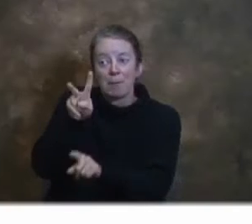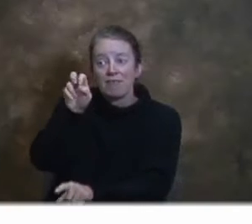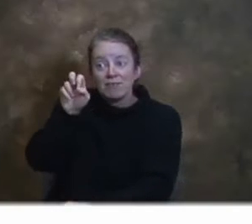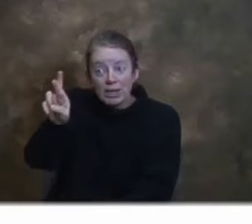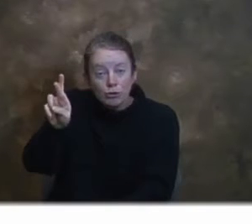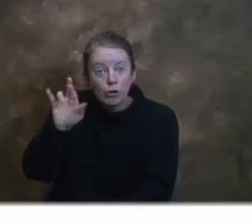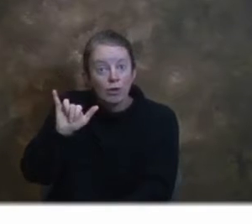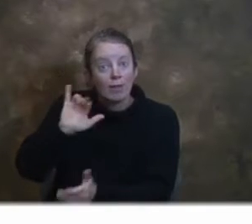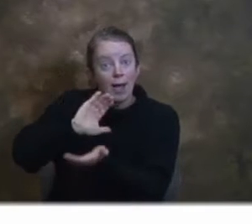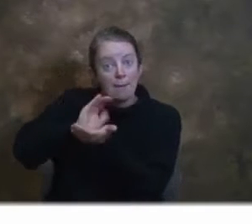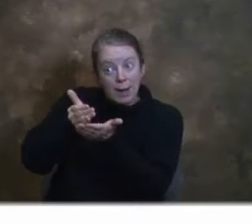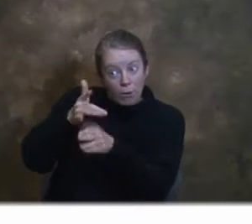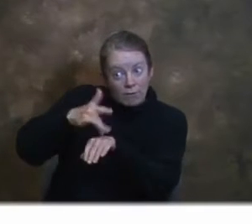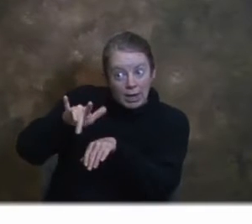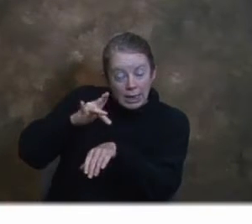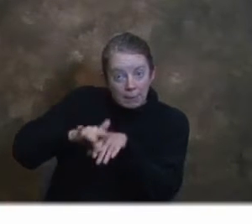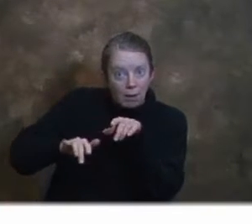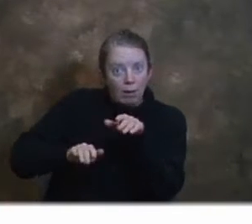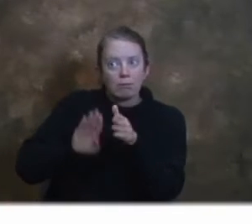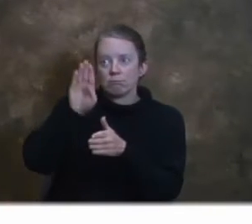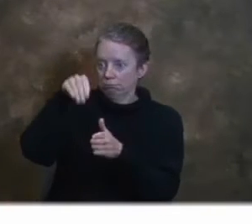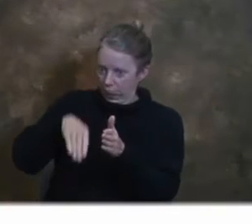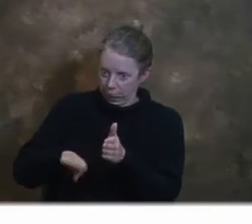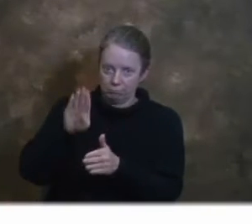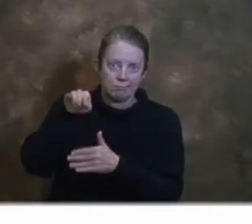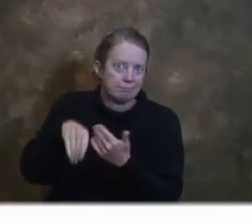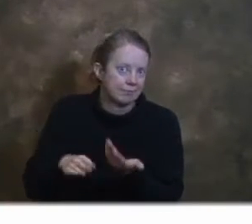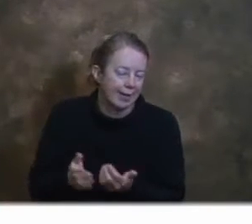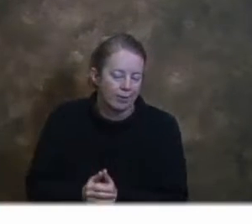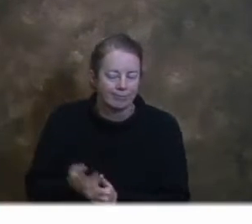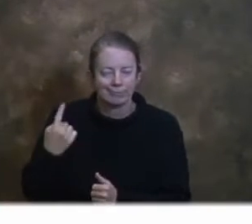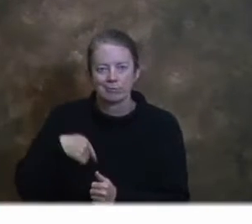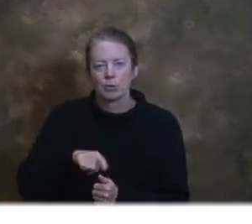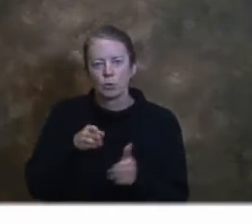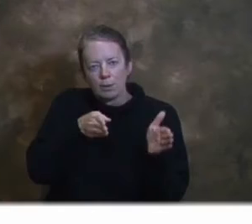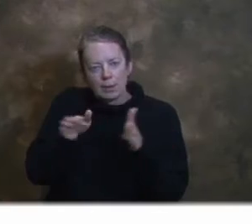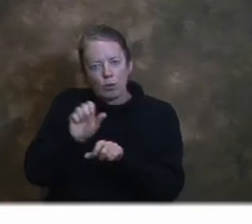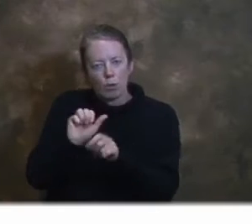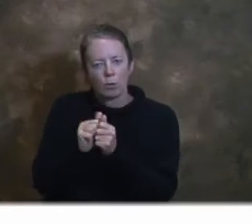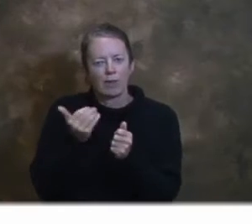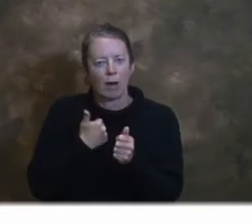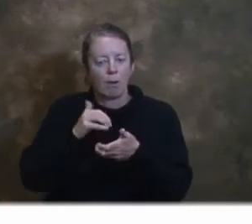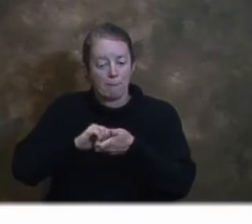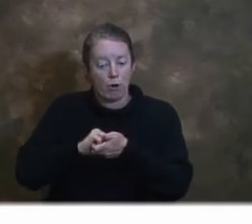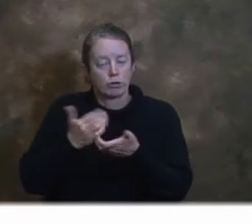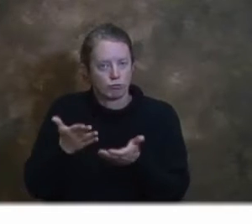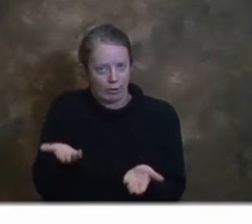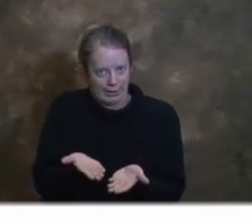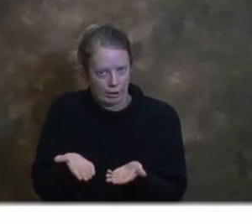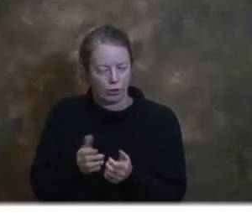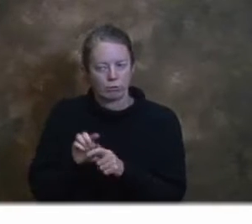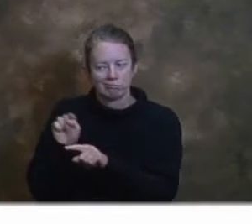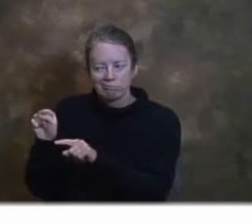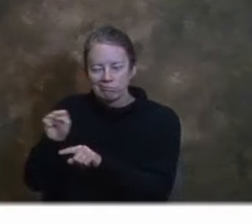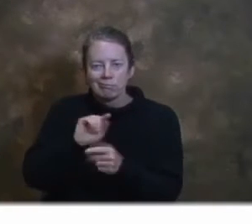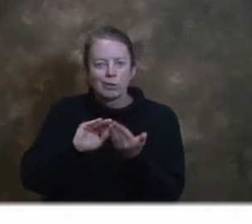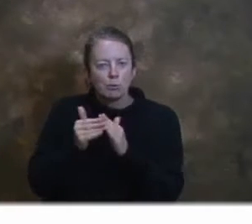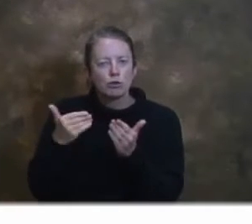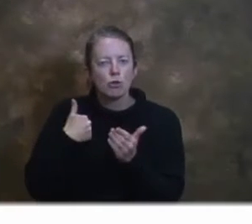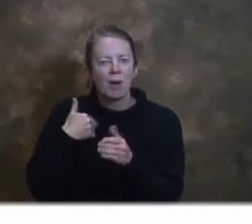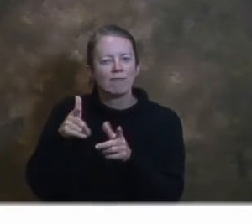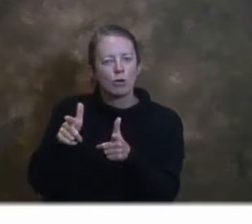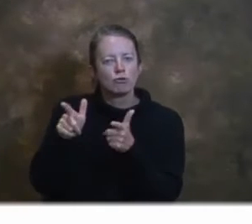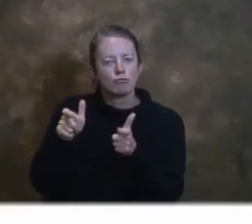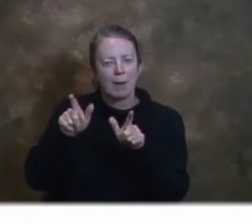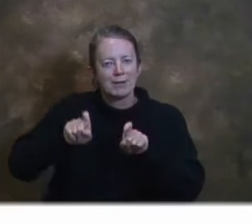lot in the last week or so. We plan to work with our existing partners in communities to have rapid tests